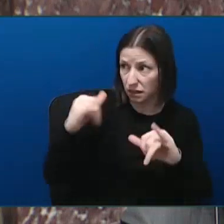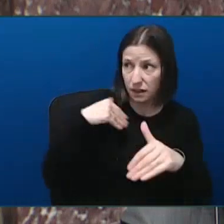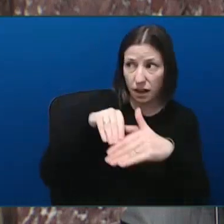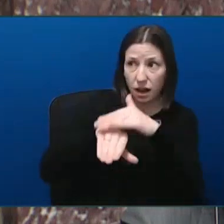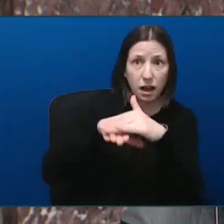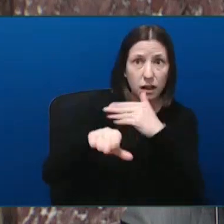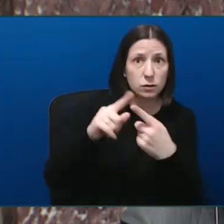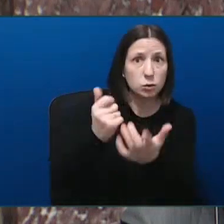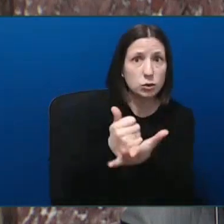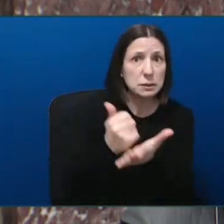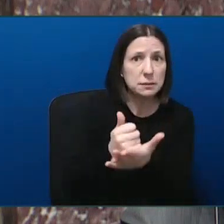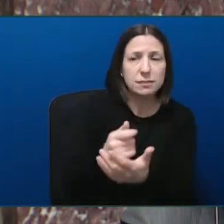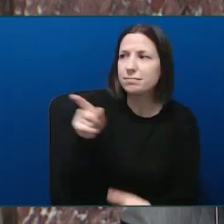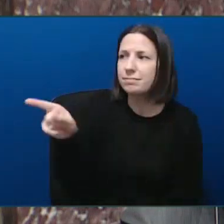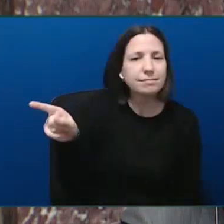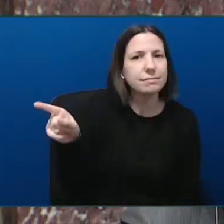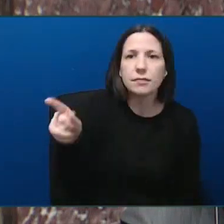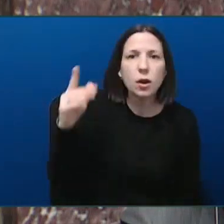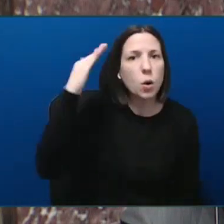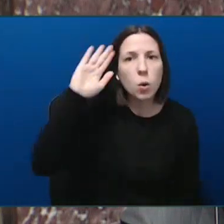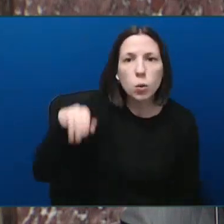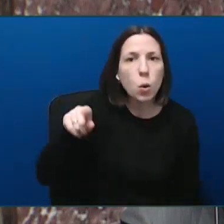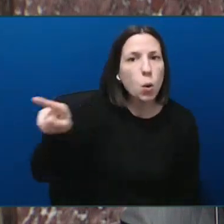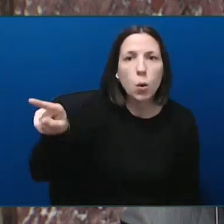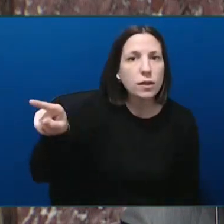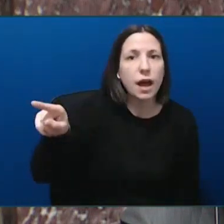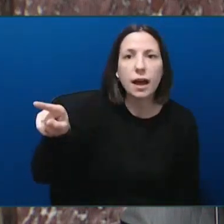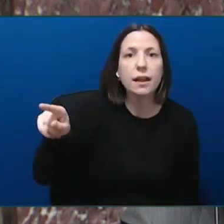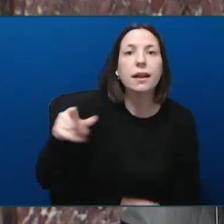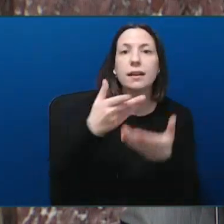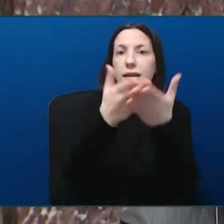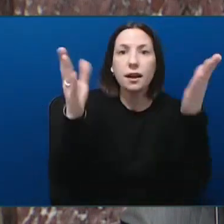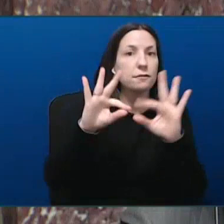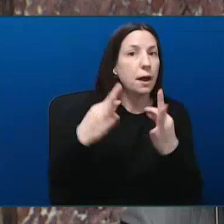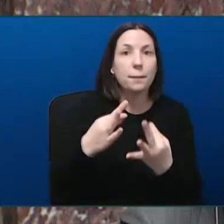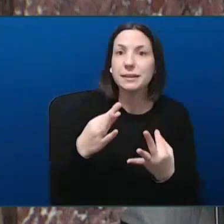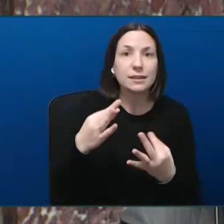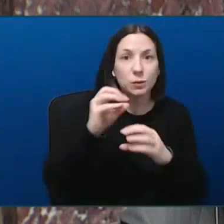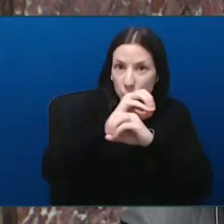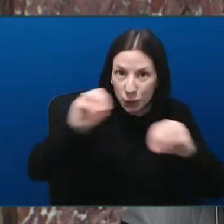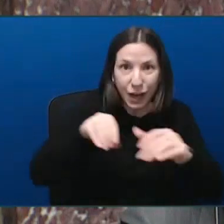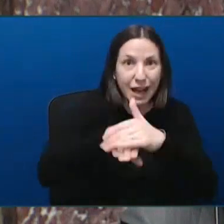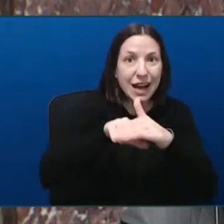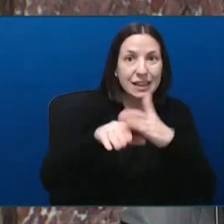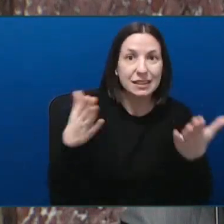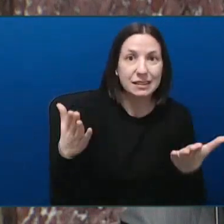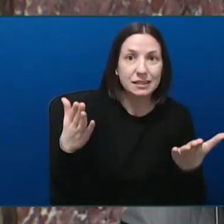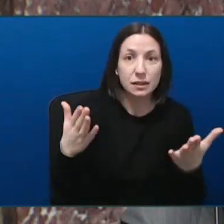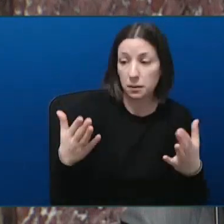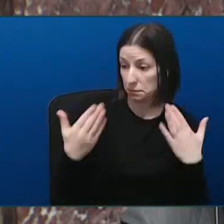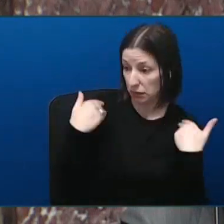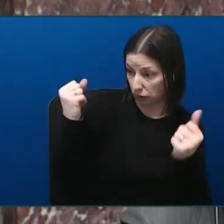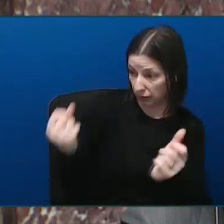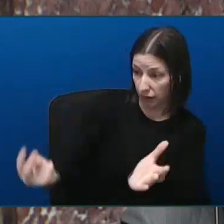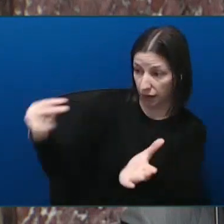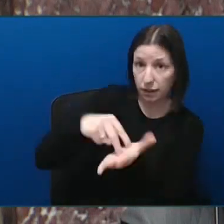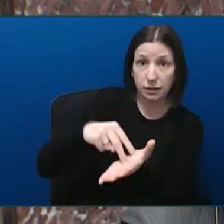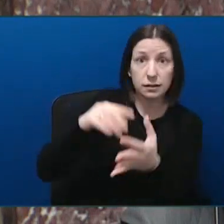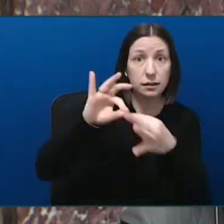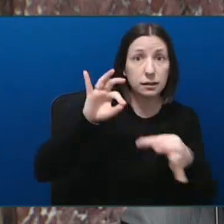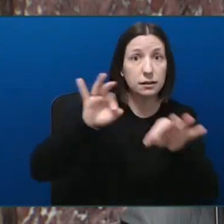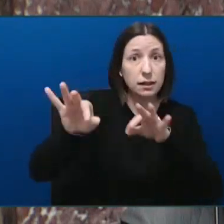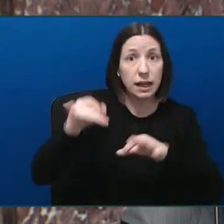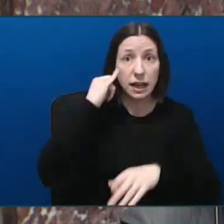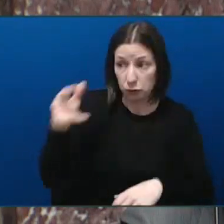she knows they simply do not. Can the minister get up and tell us whether or not she believes they have met